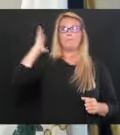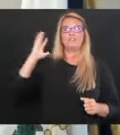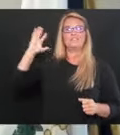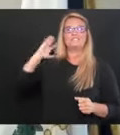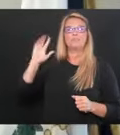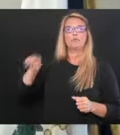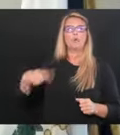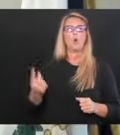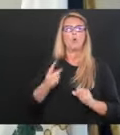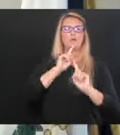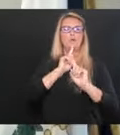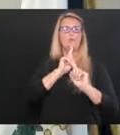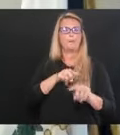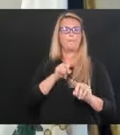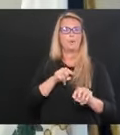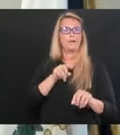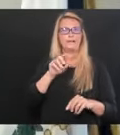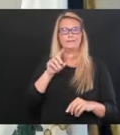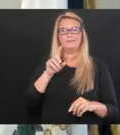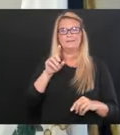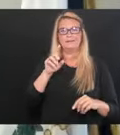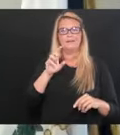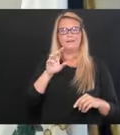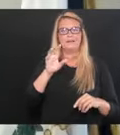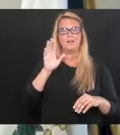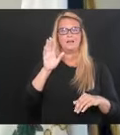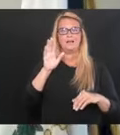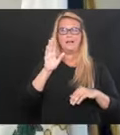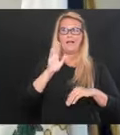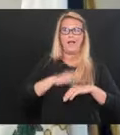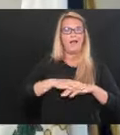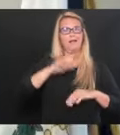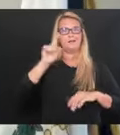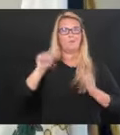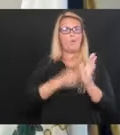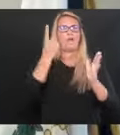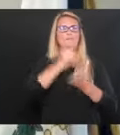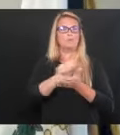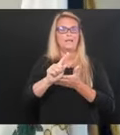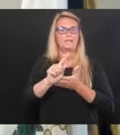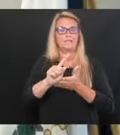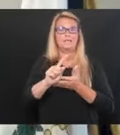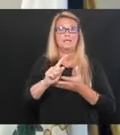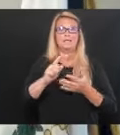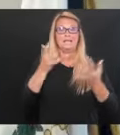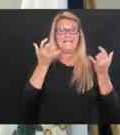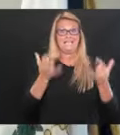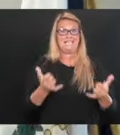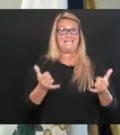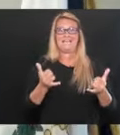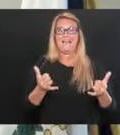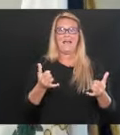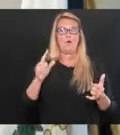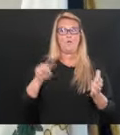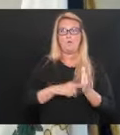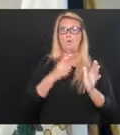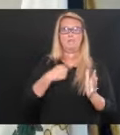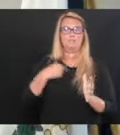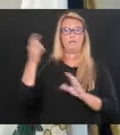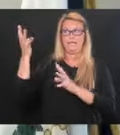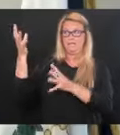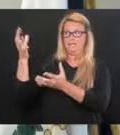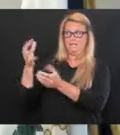breakthroughs as well as variants on an interim basis, such as once a week. We're going to start doing that. We had a discussion yesterday. We're going to start doing